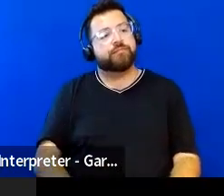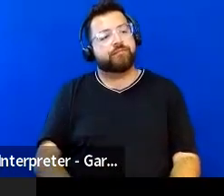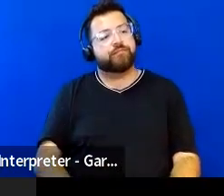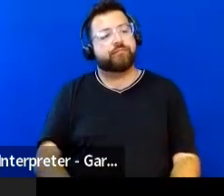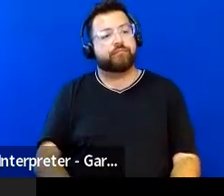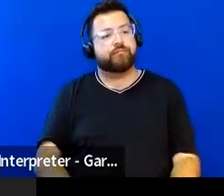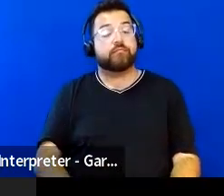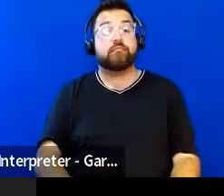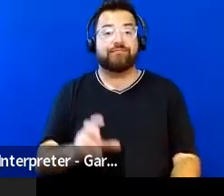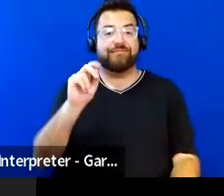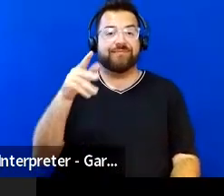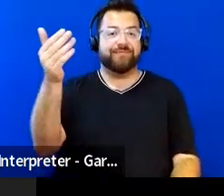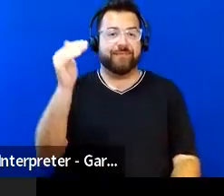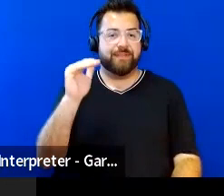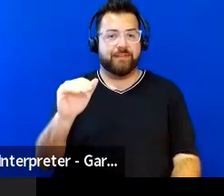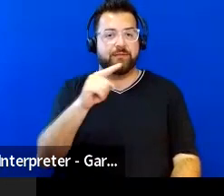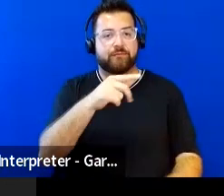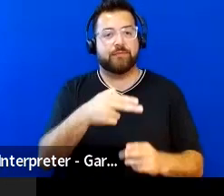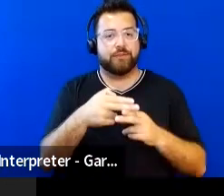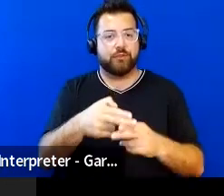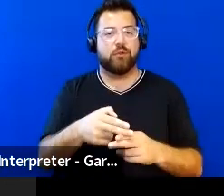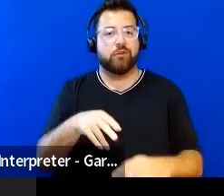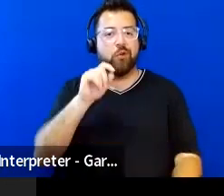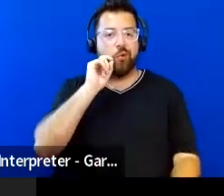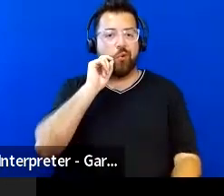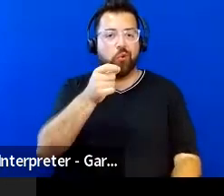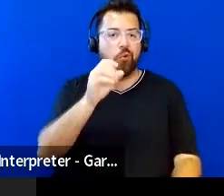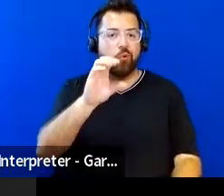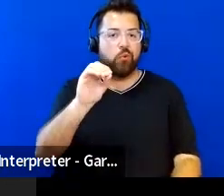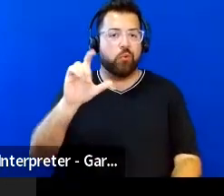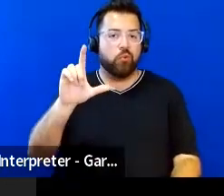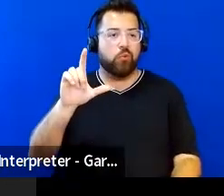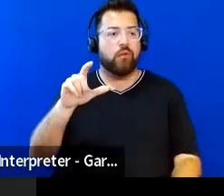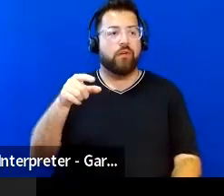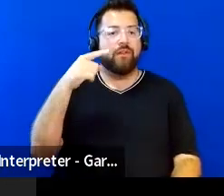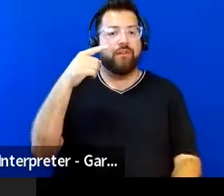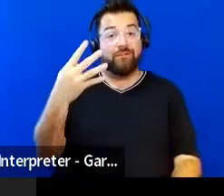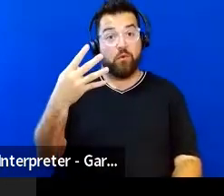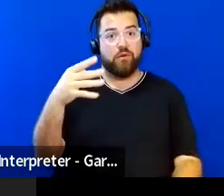Okay, the next one is Cool for Ed.